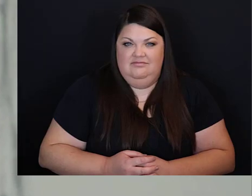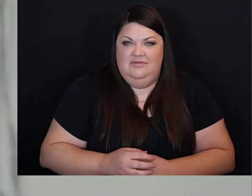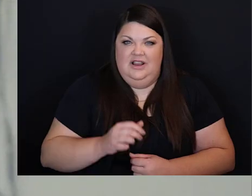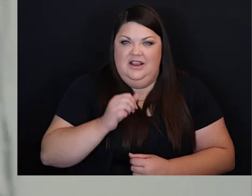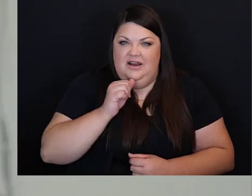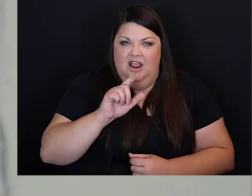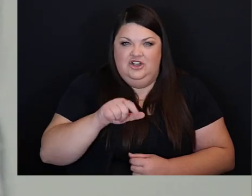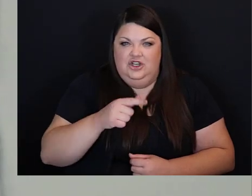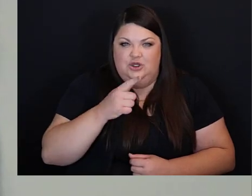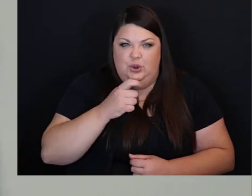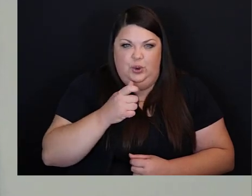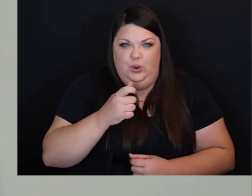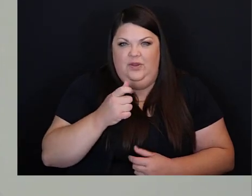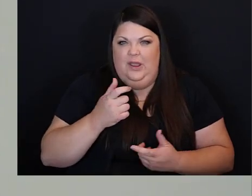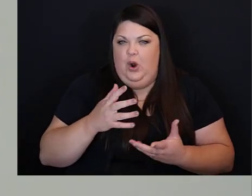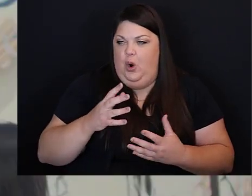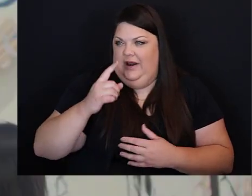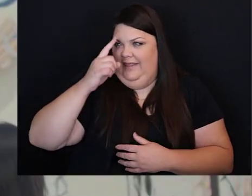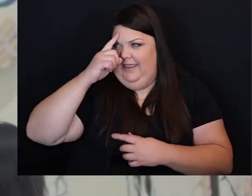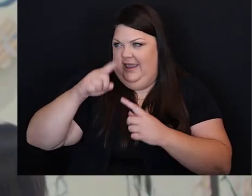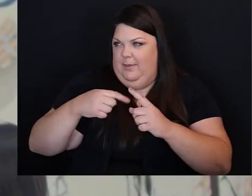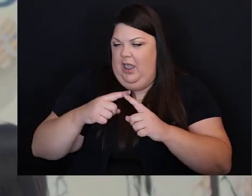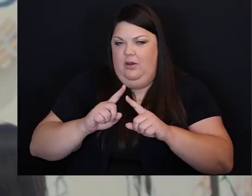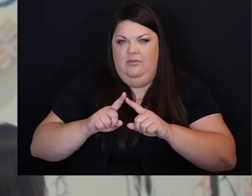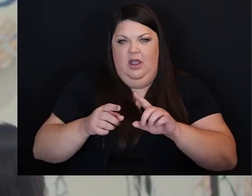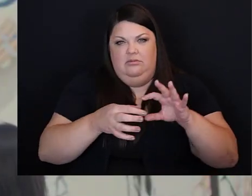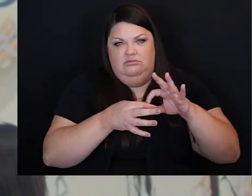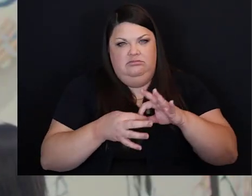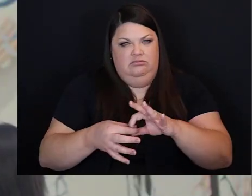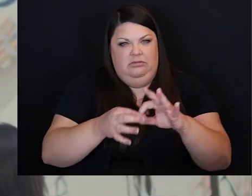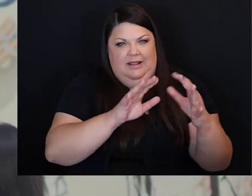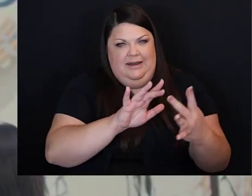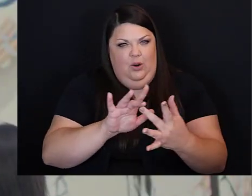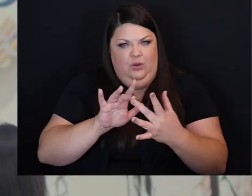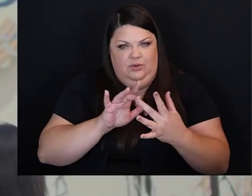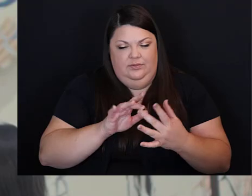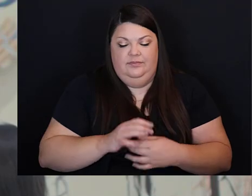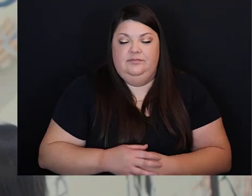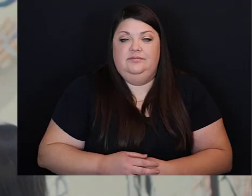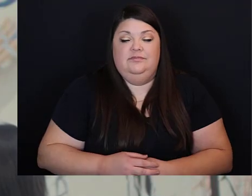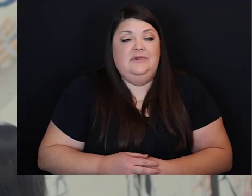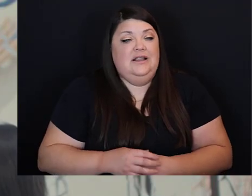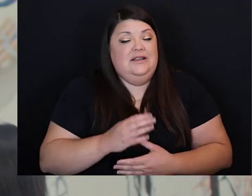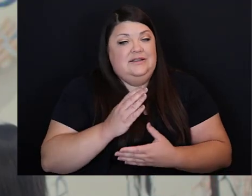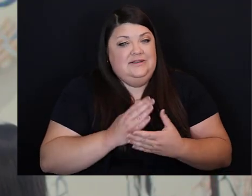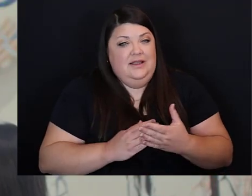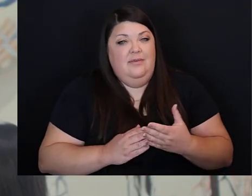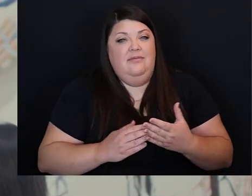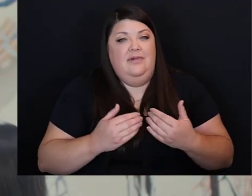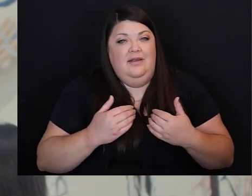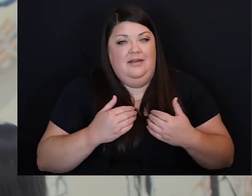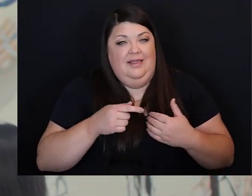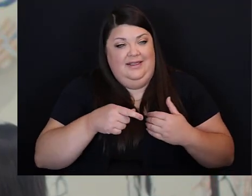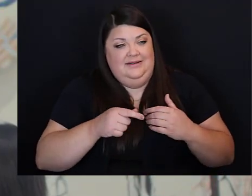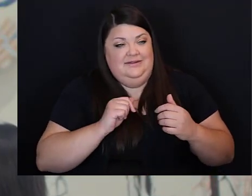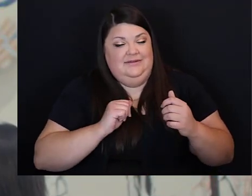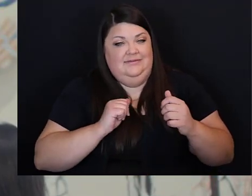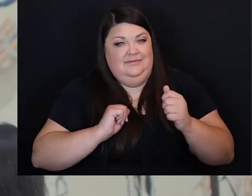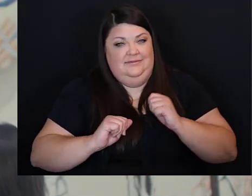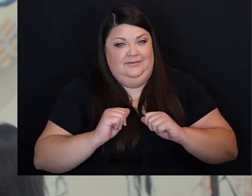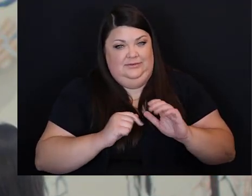besides who they were already thinking about. Some of the artists in the exhibition, though several have galleries and